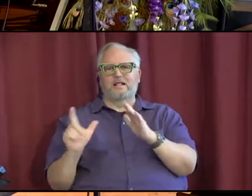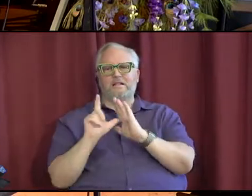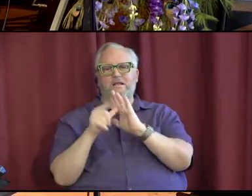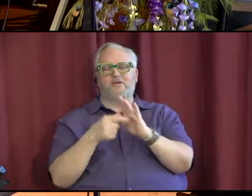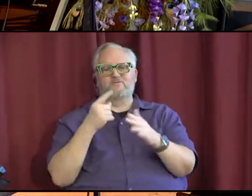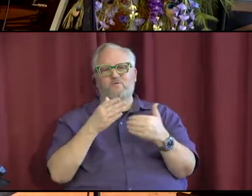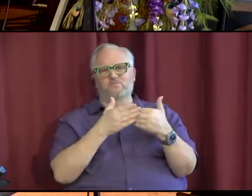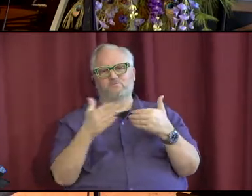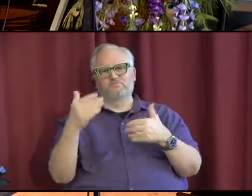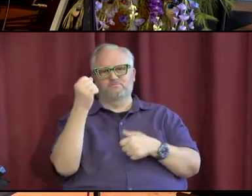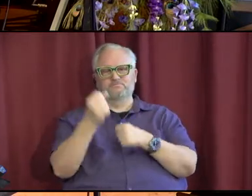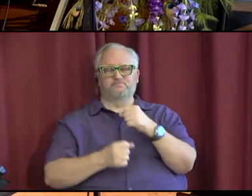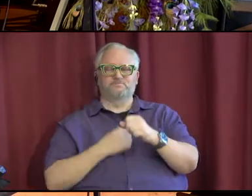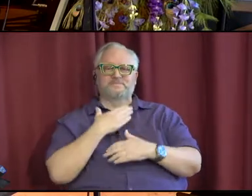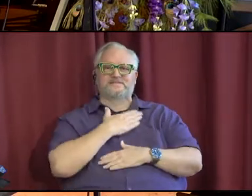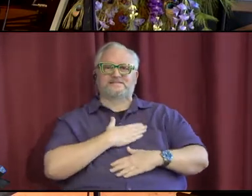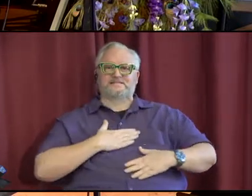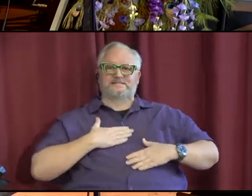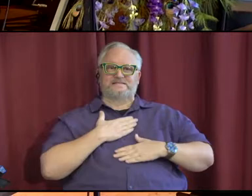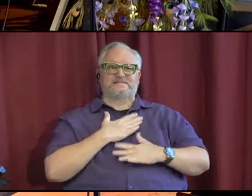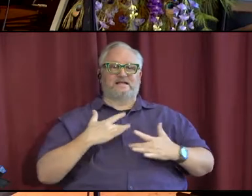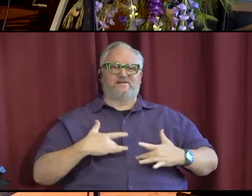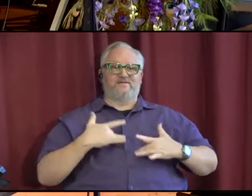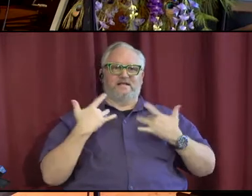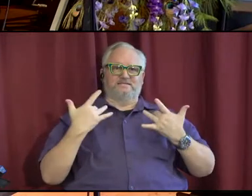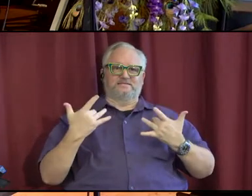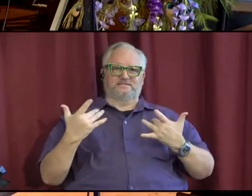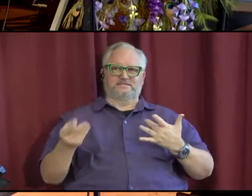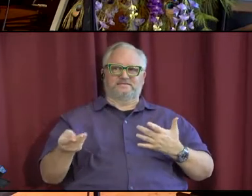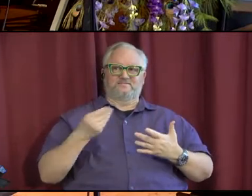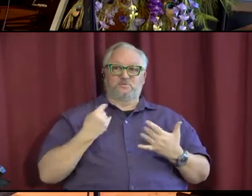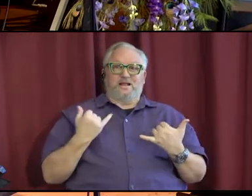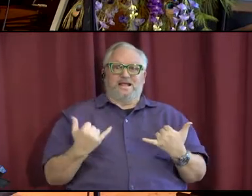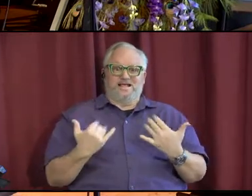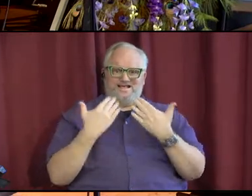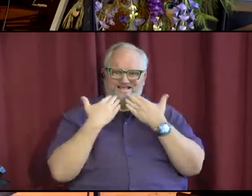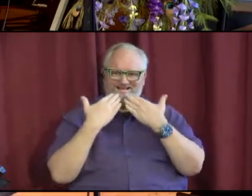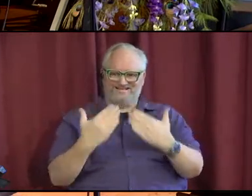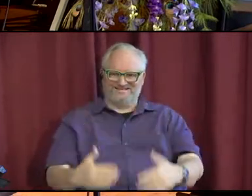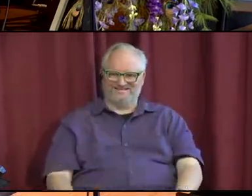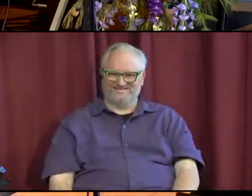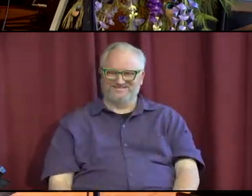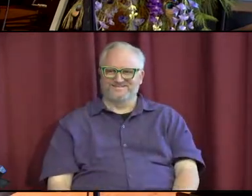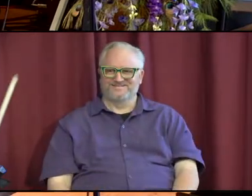know, the rest of the year. So please get your events in today. Thank you.